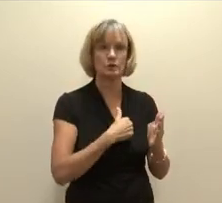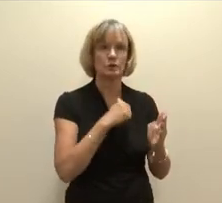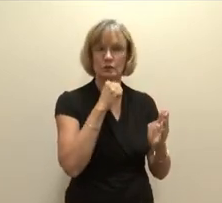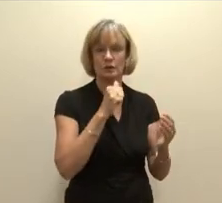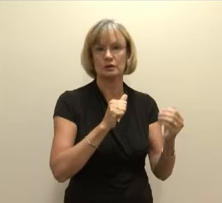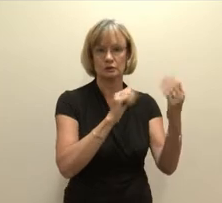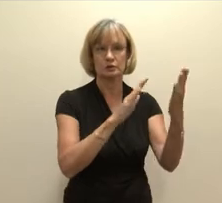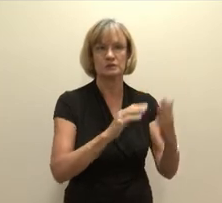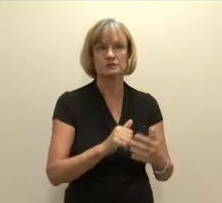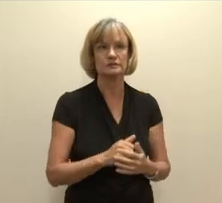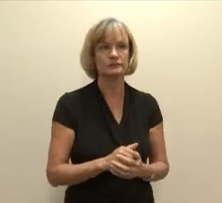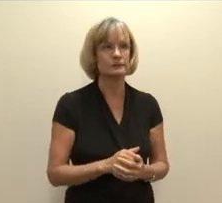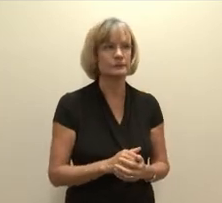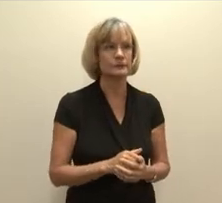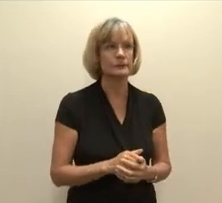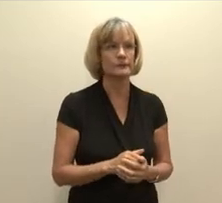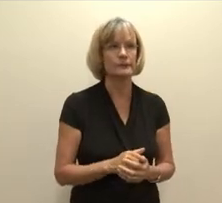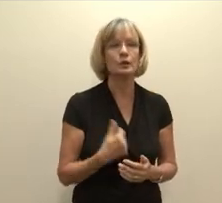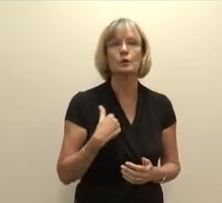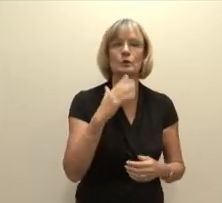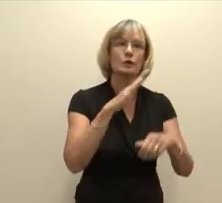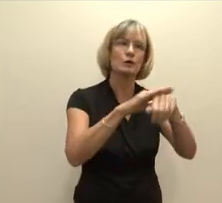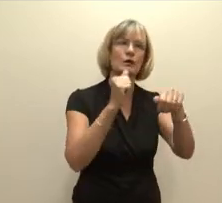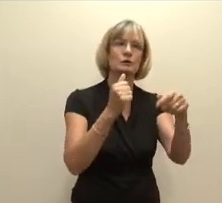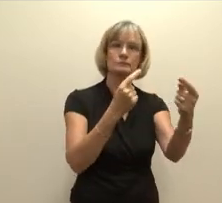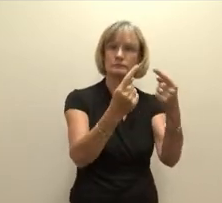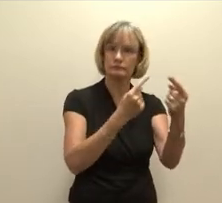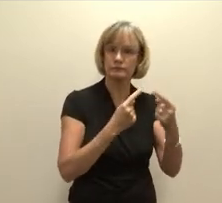Dupuis. Is he paying attention?